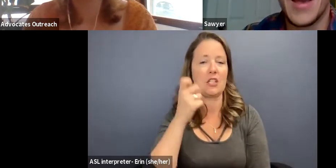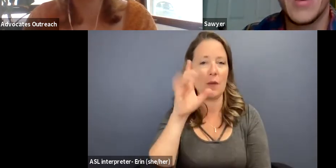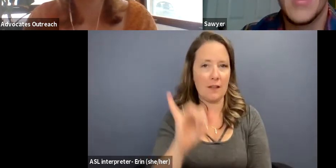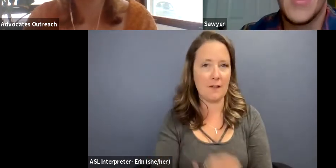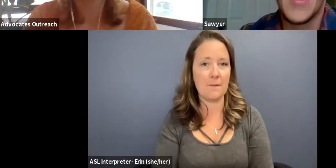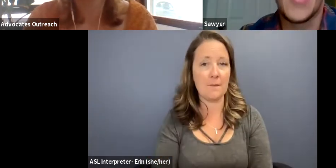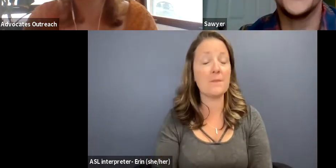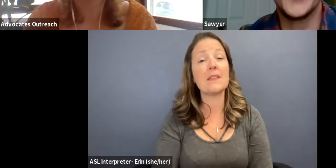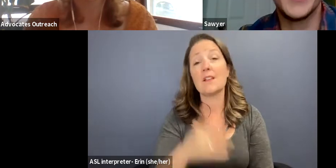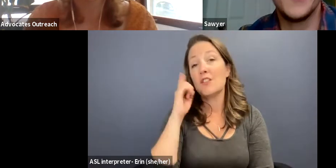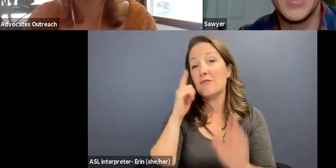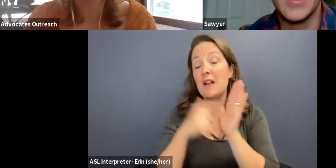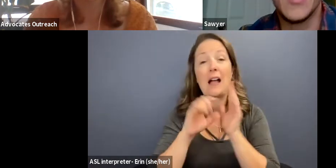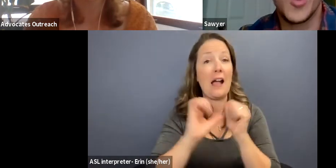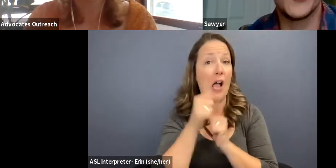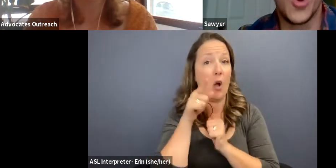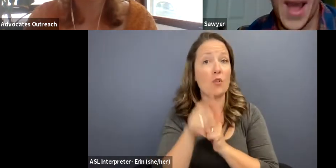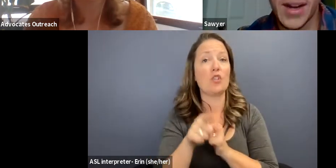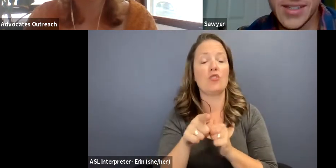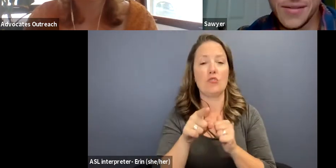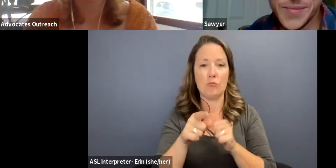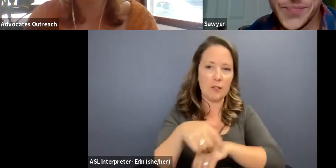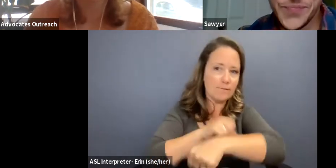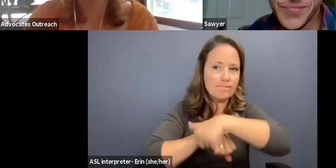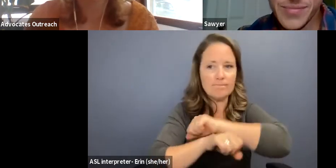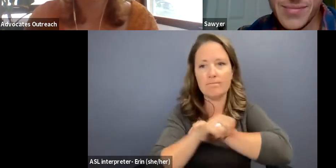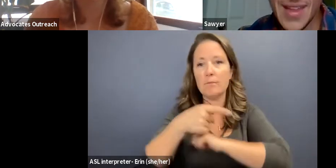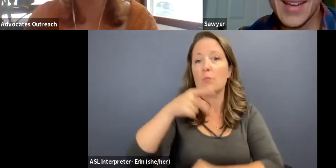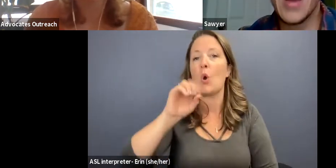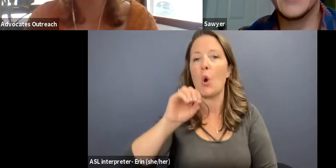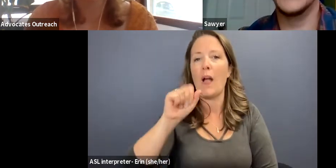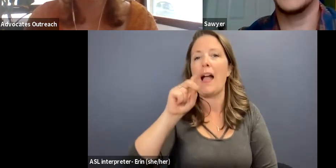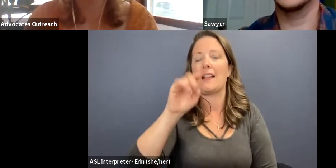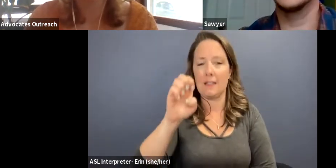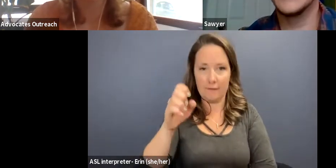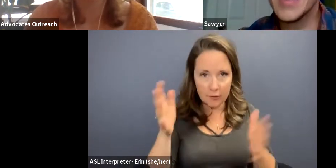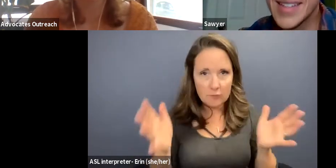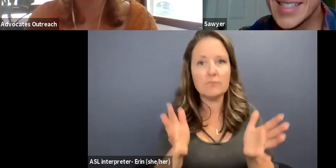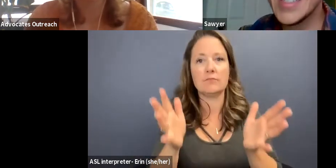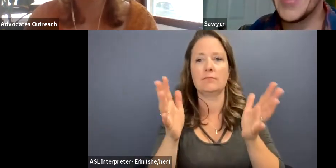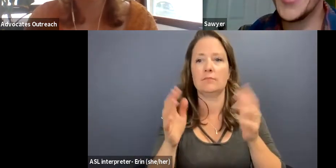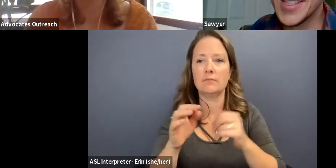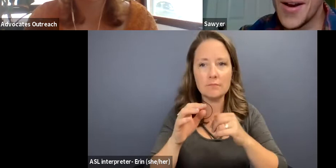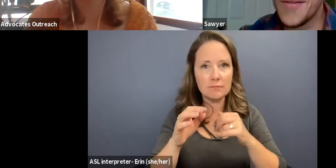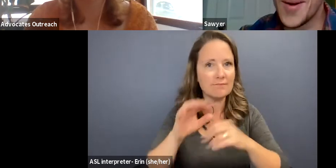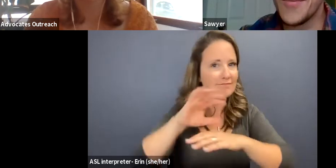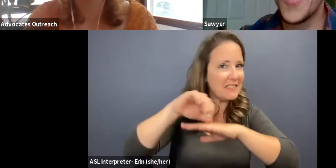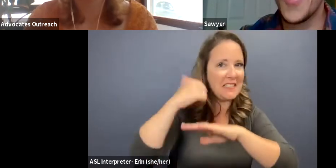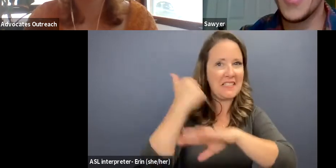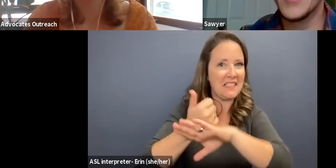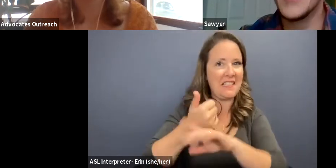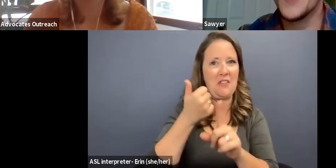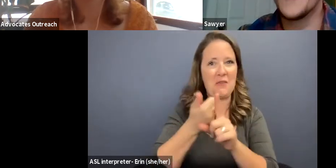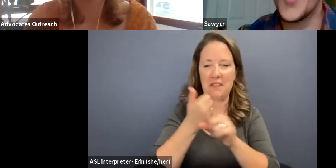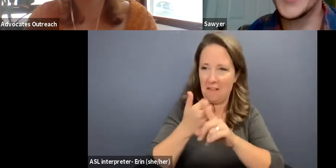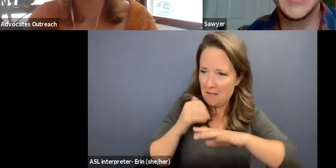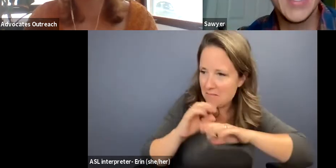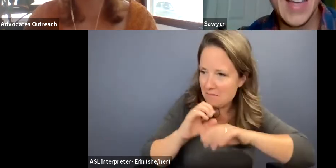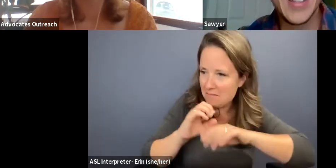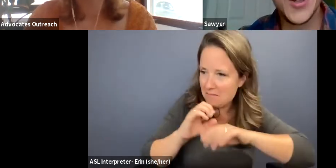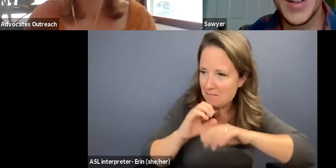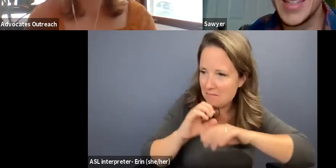about sexuality that you would like to share with your child or children in your life. And in doing